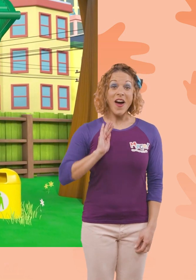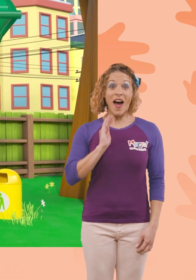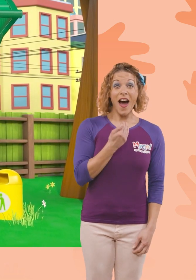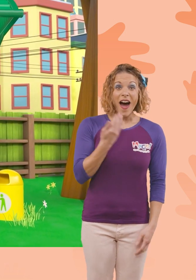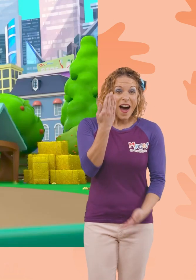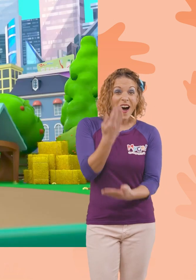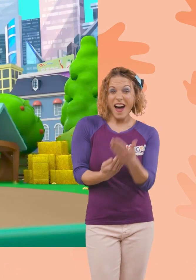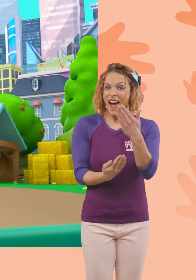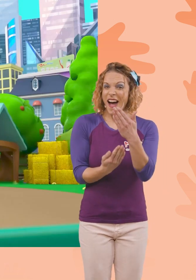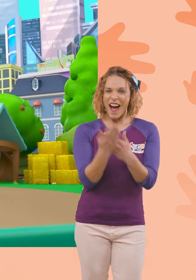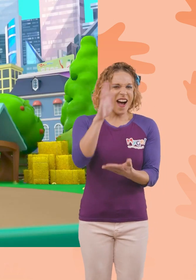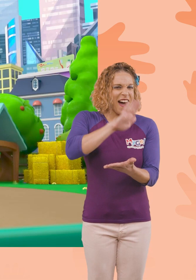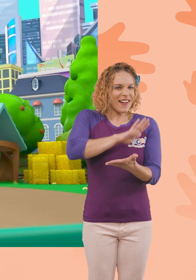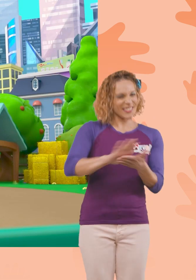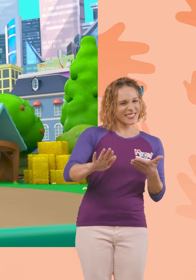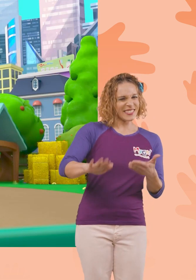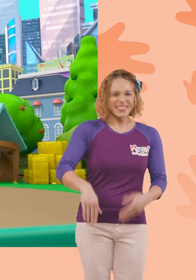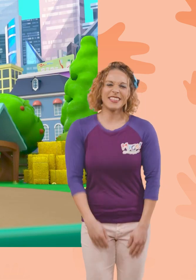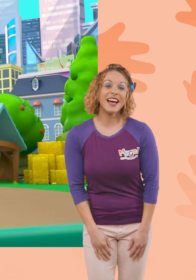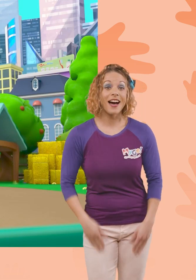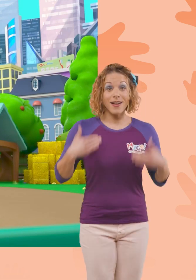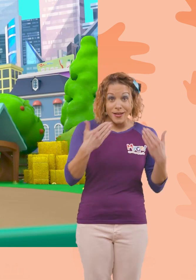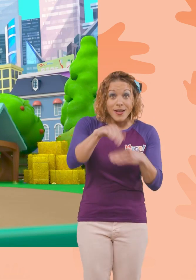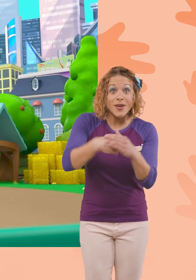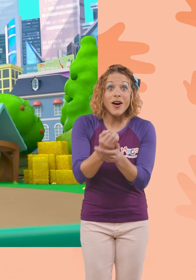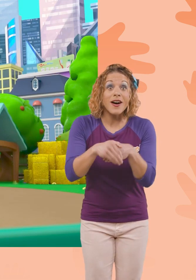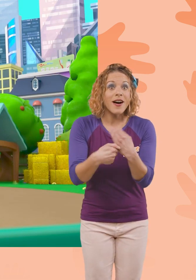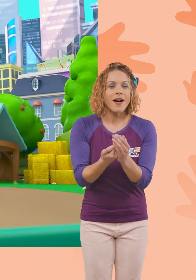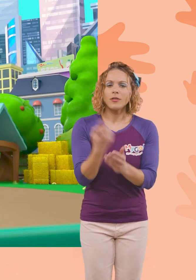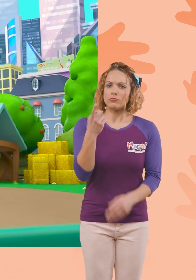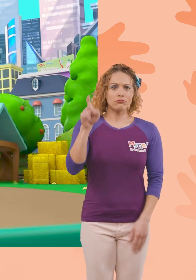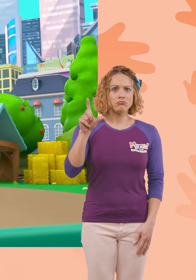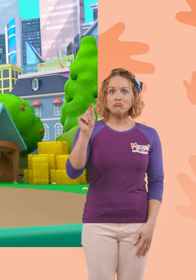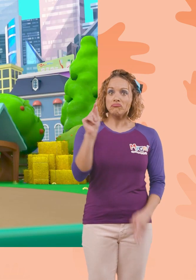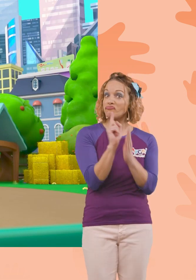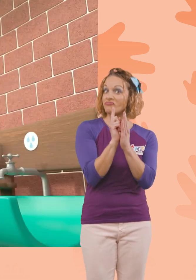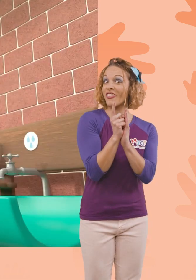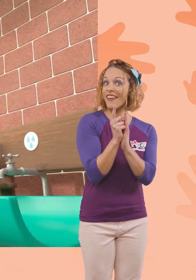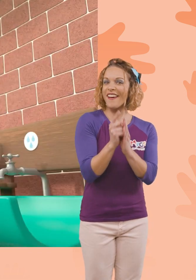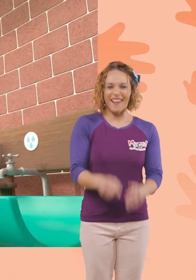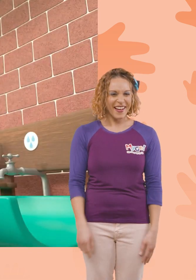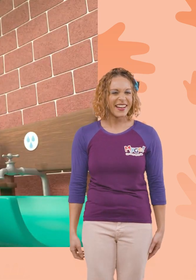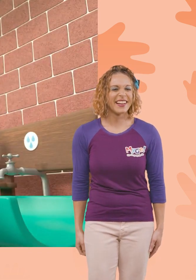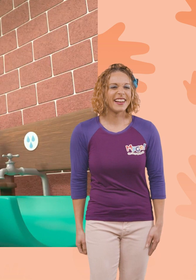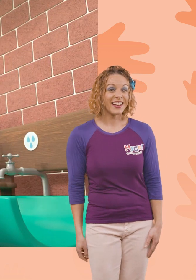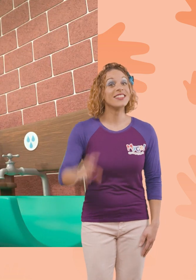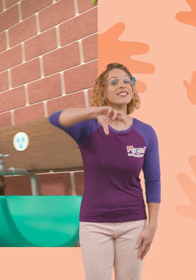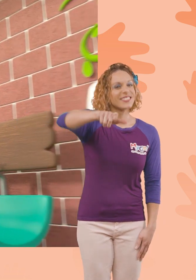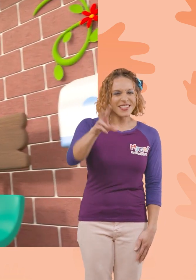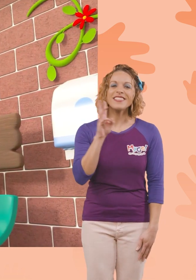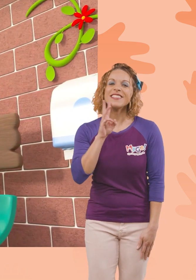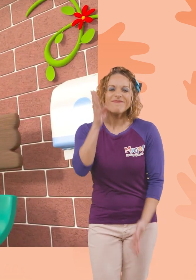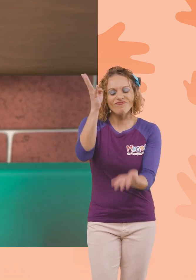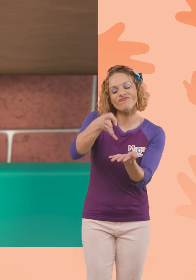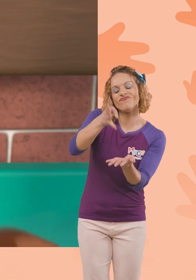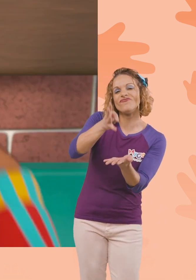make sure our hands are clean. Let's wash our hands. It only takes 20 seconds. Oh.